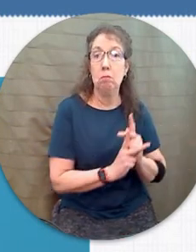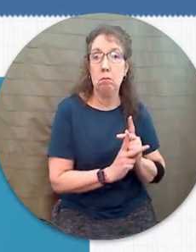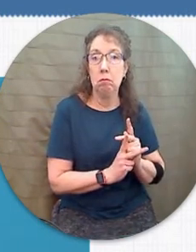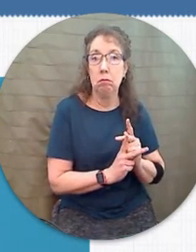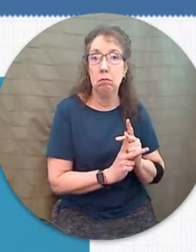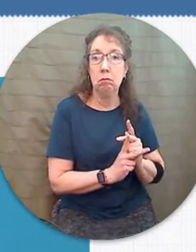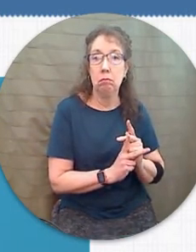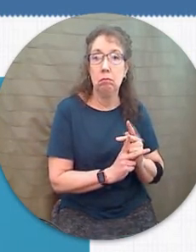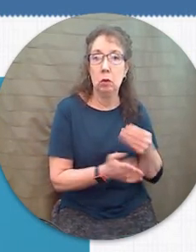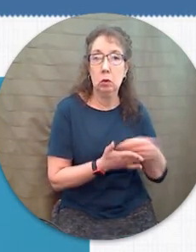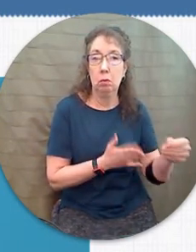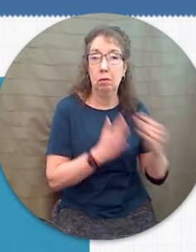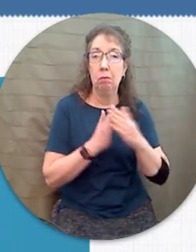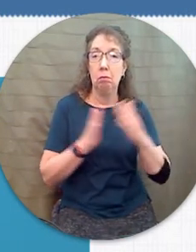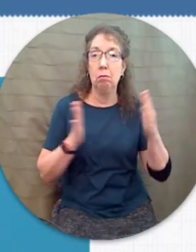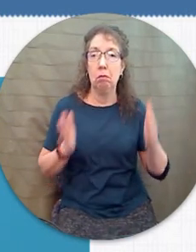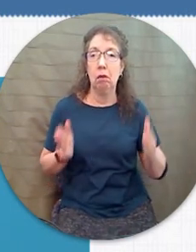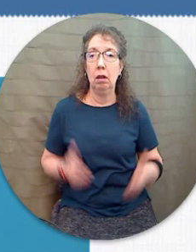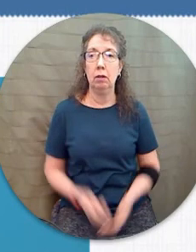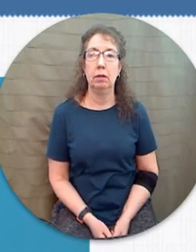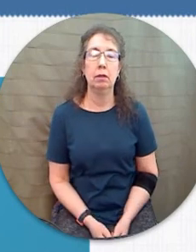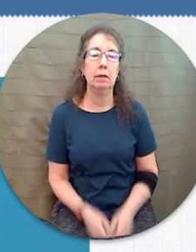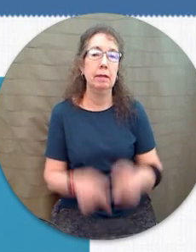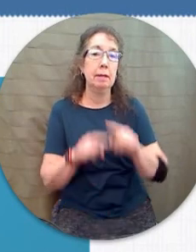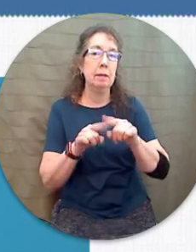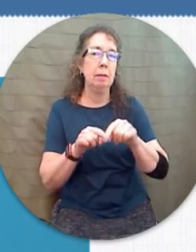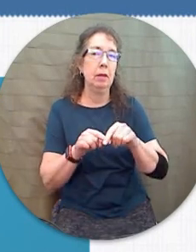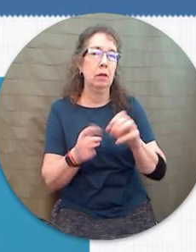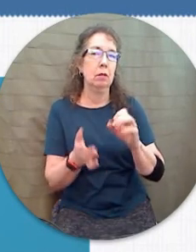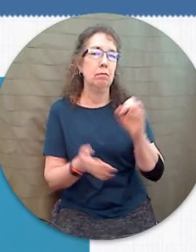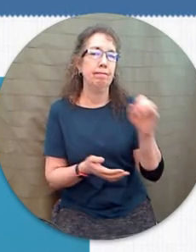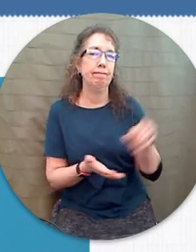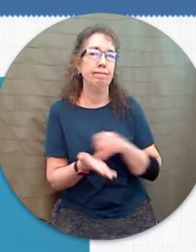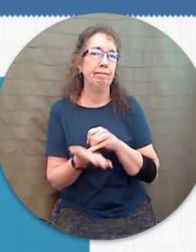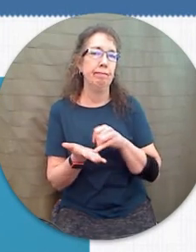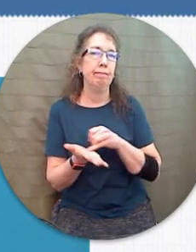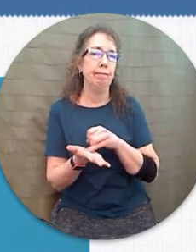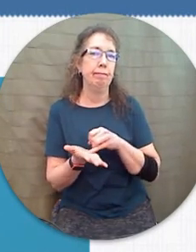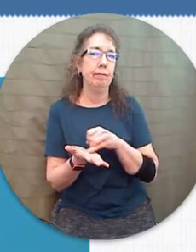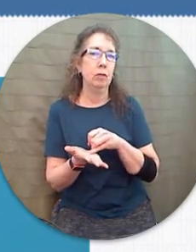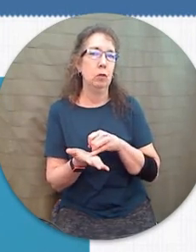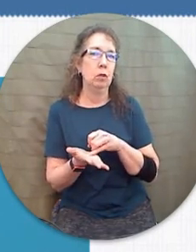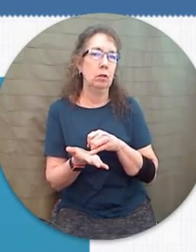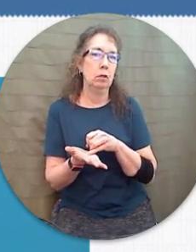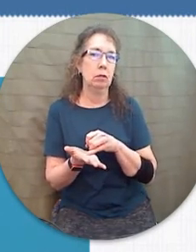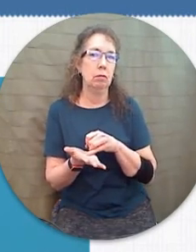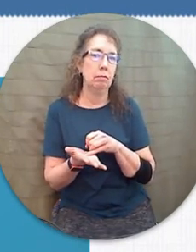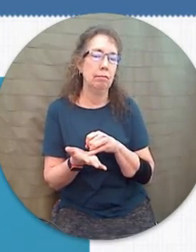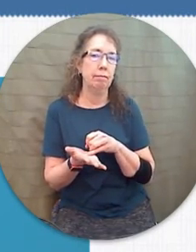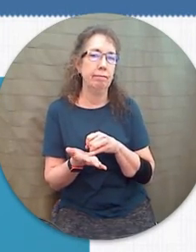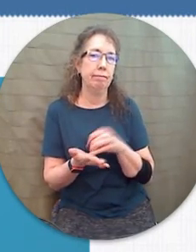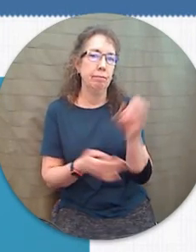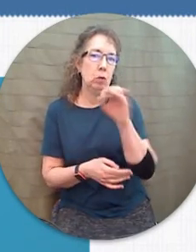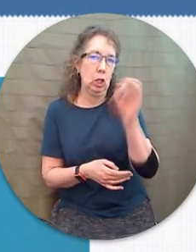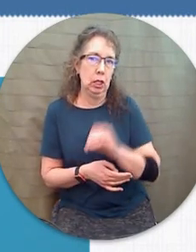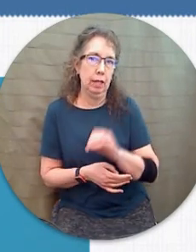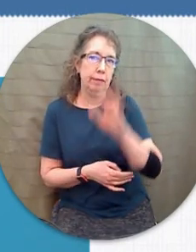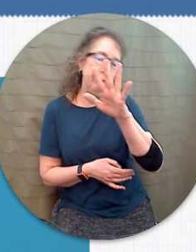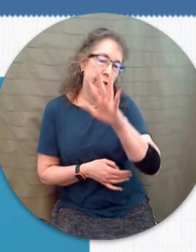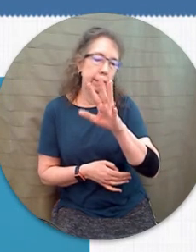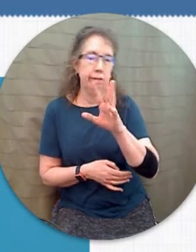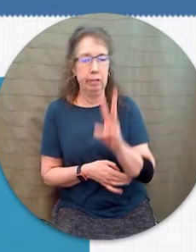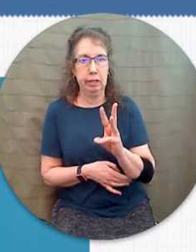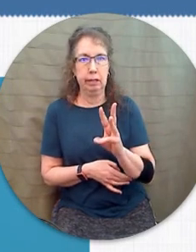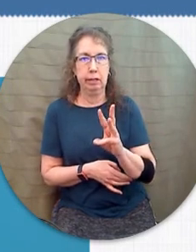buy your house. Now, depending on the interest rate you get, 5%, 6%, 7%, or 8%,